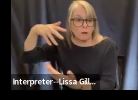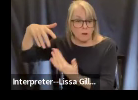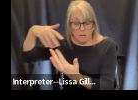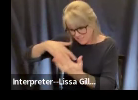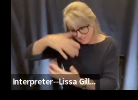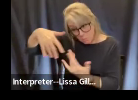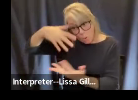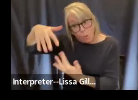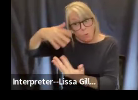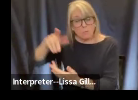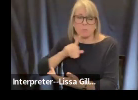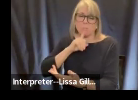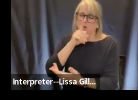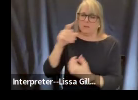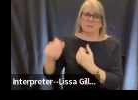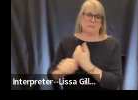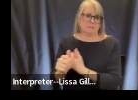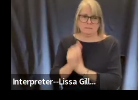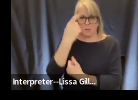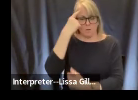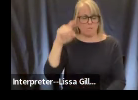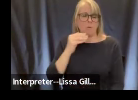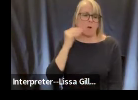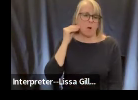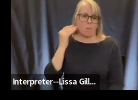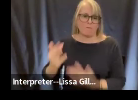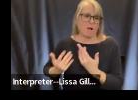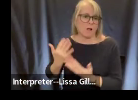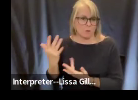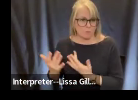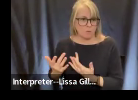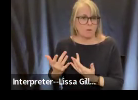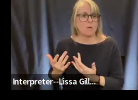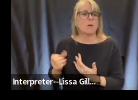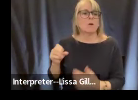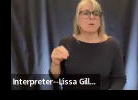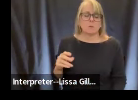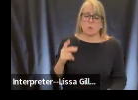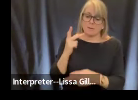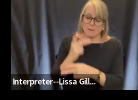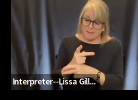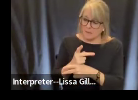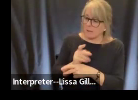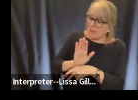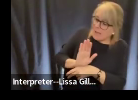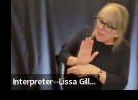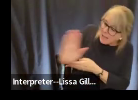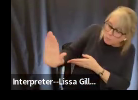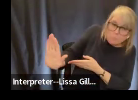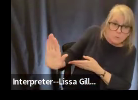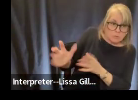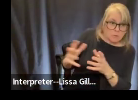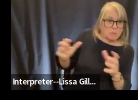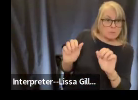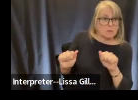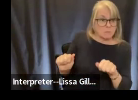most deadly in a home fire. So you want to have the opportunity to keep those things out and away from you as much as possible to